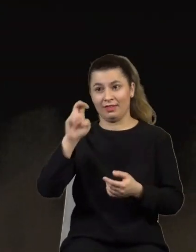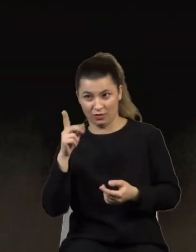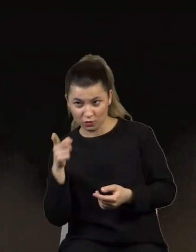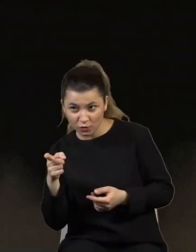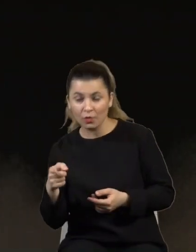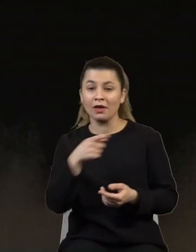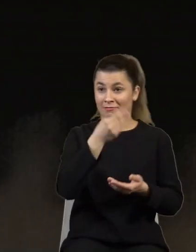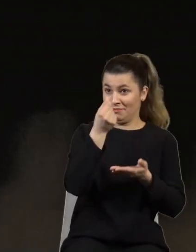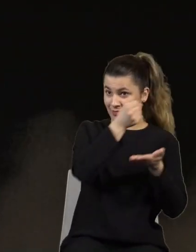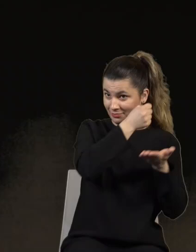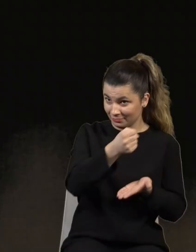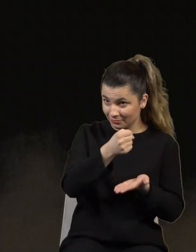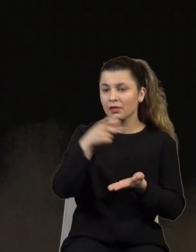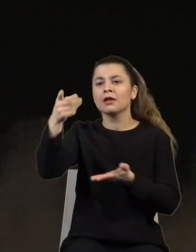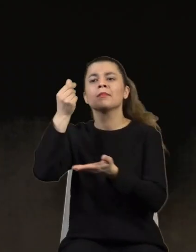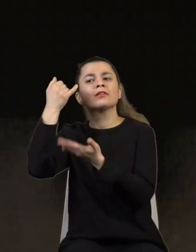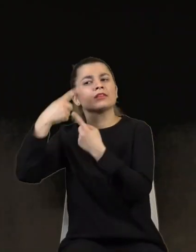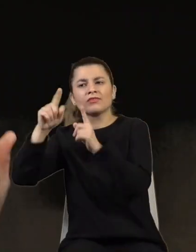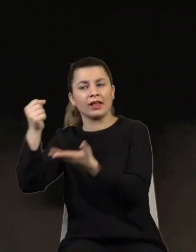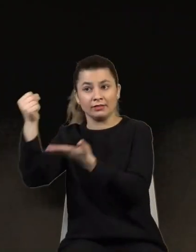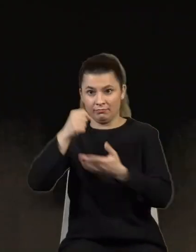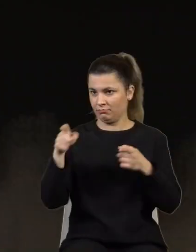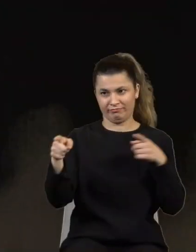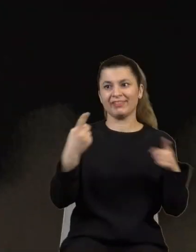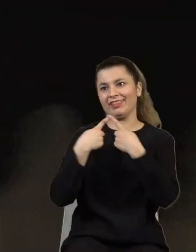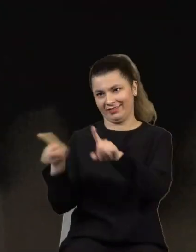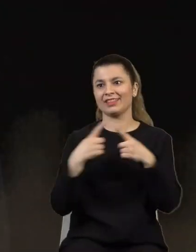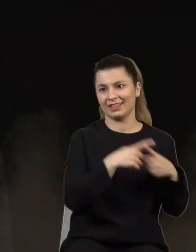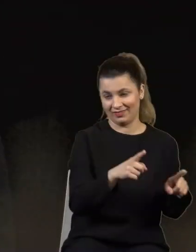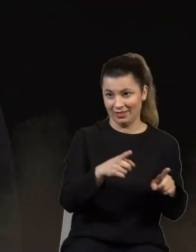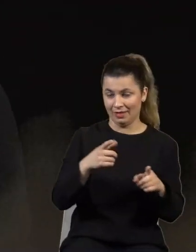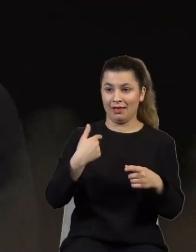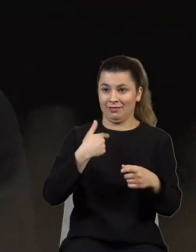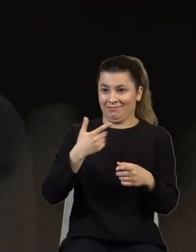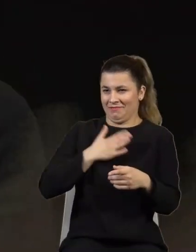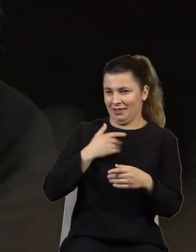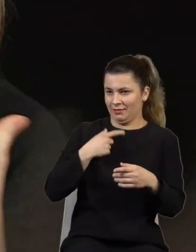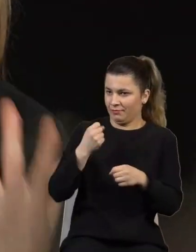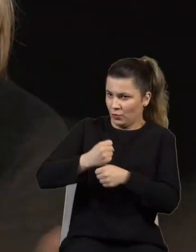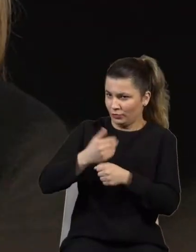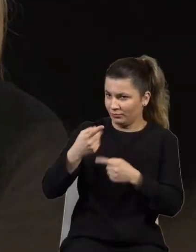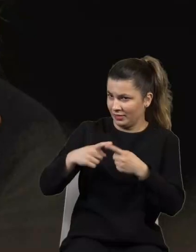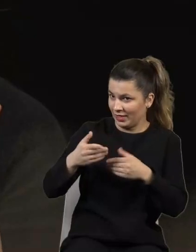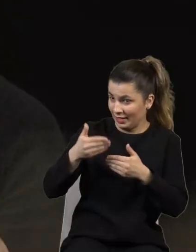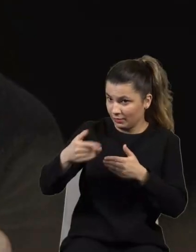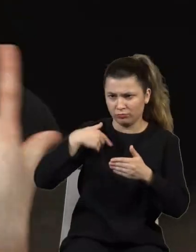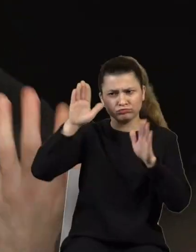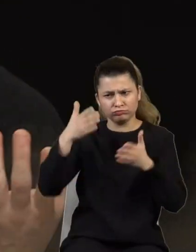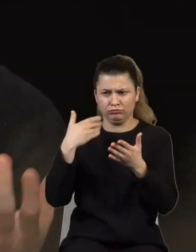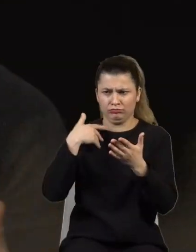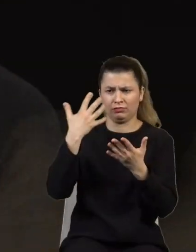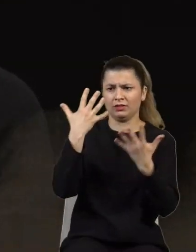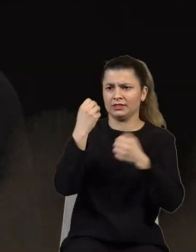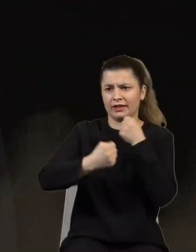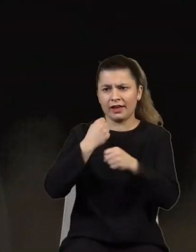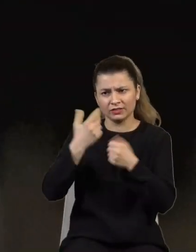of EU funds in Central and Eastern European countries to see indeed which projects have